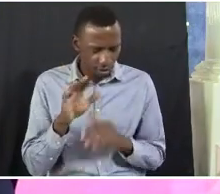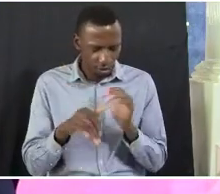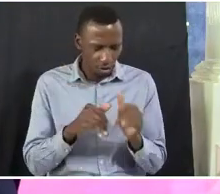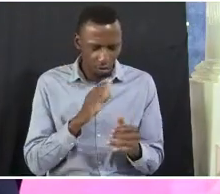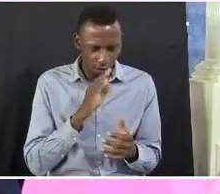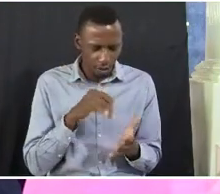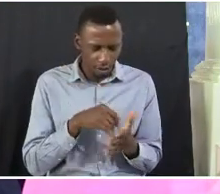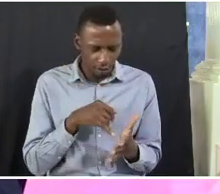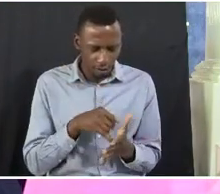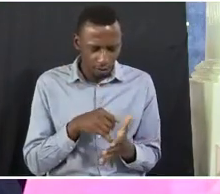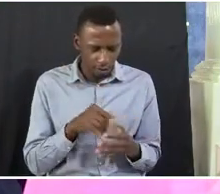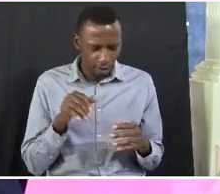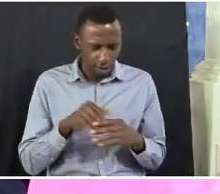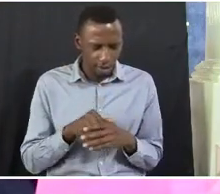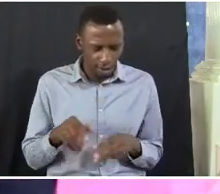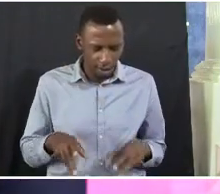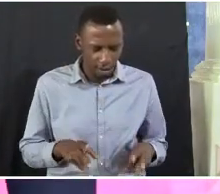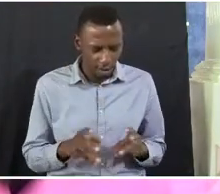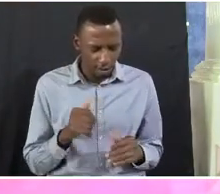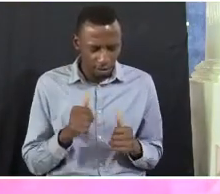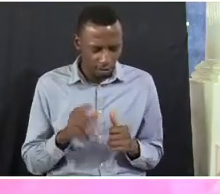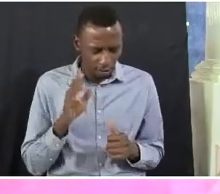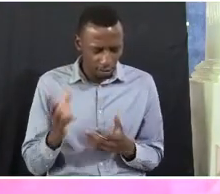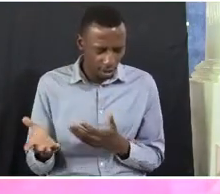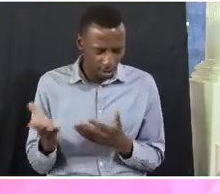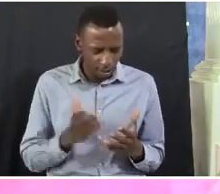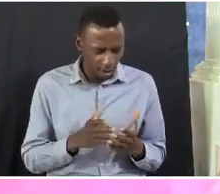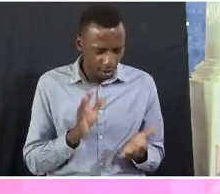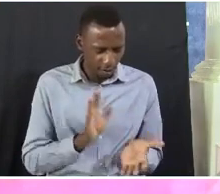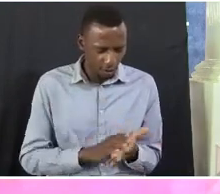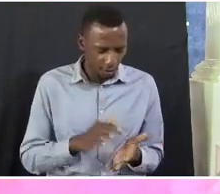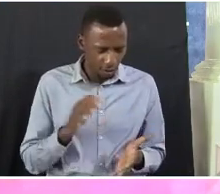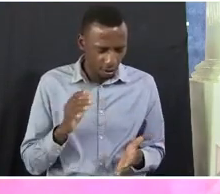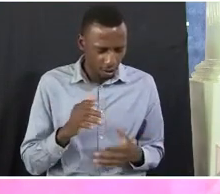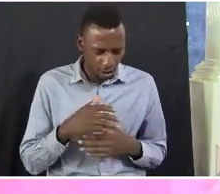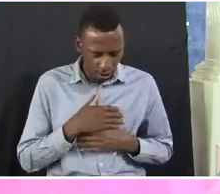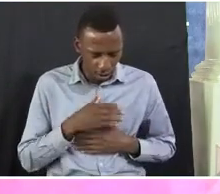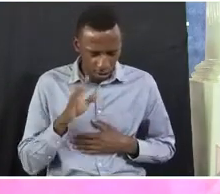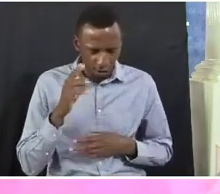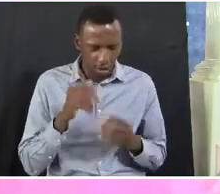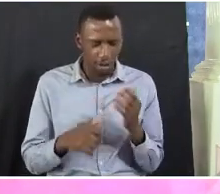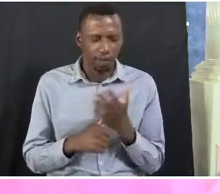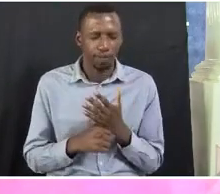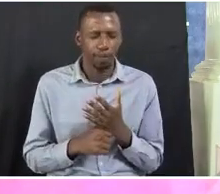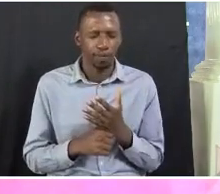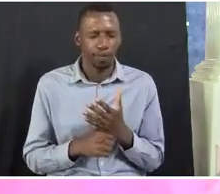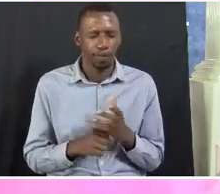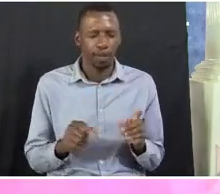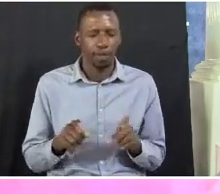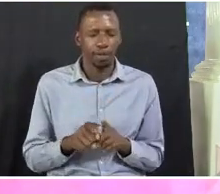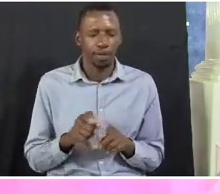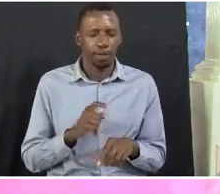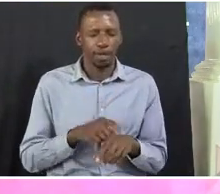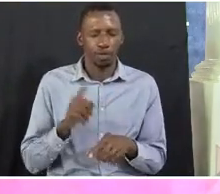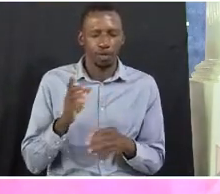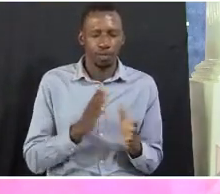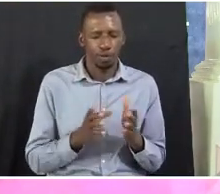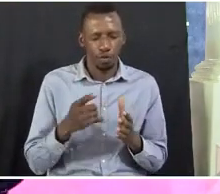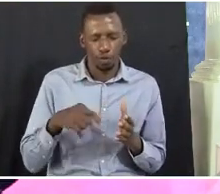involved in a manner that will bring glory and honor to your name as you are preparing us